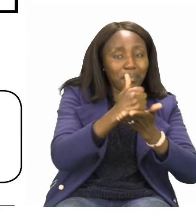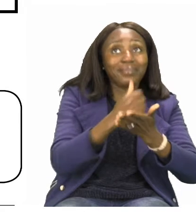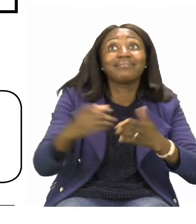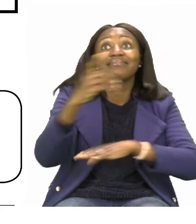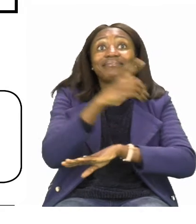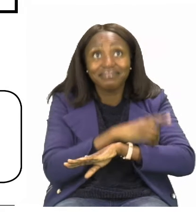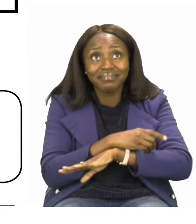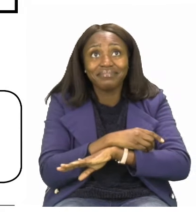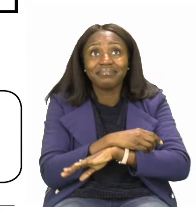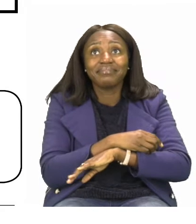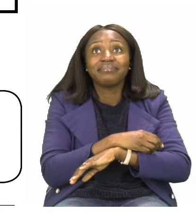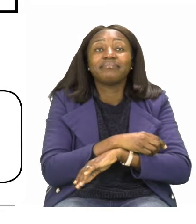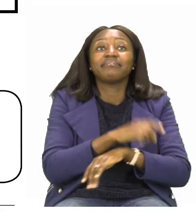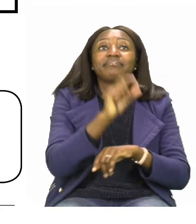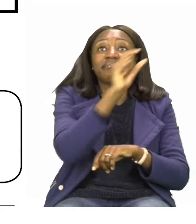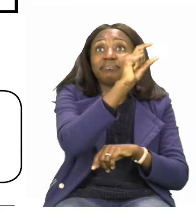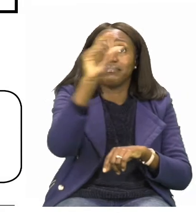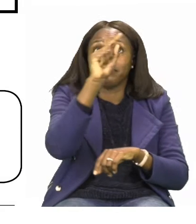the words dad,